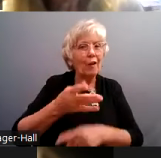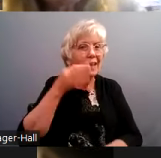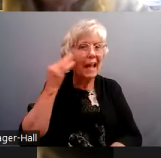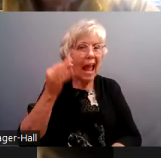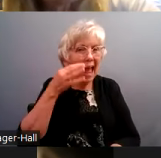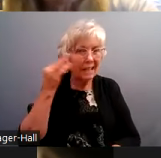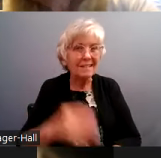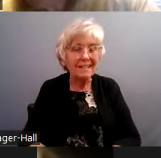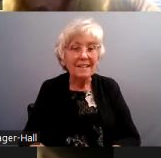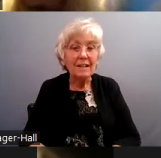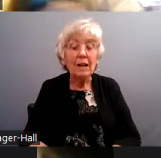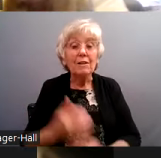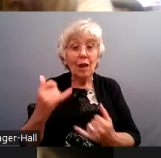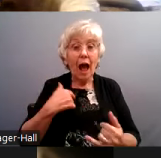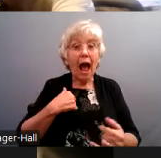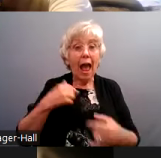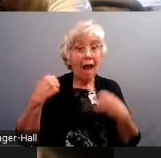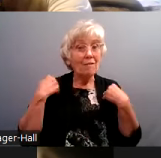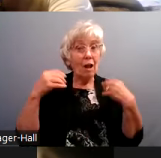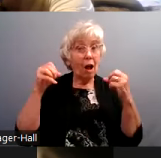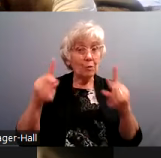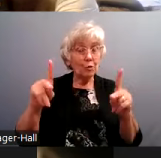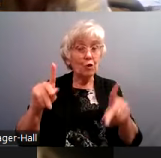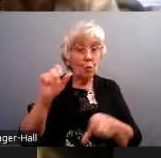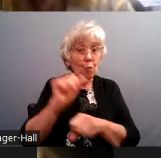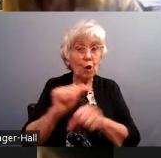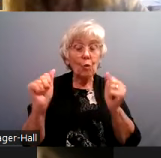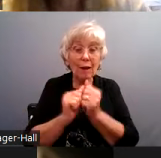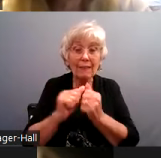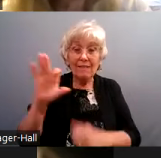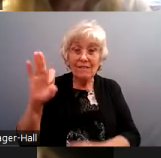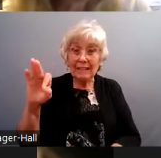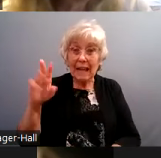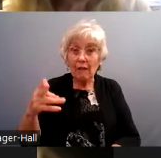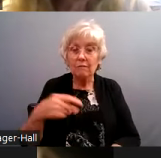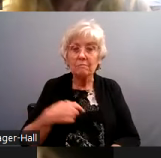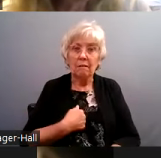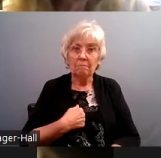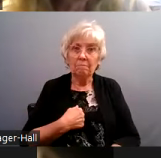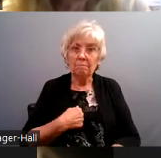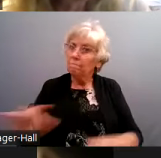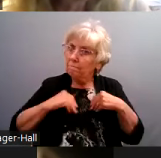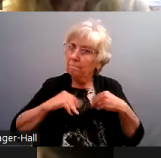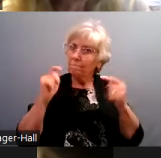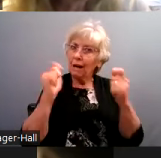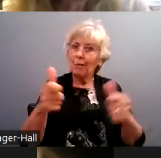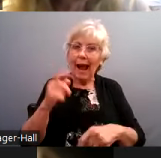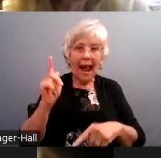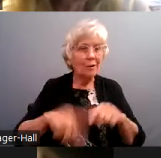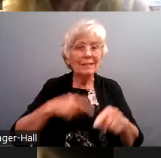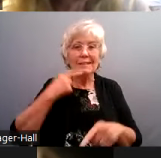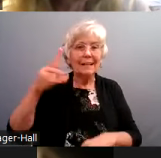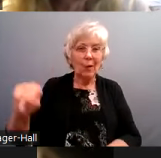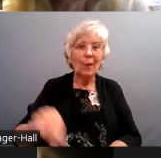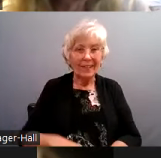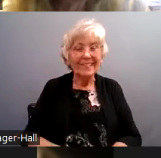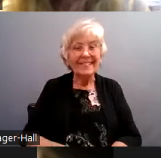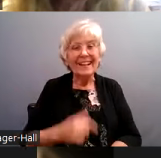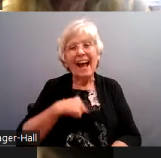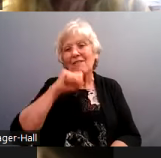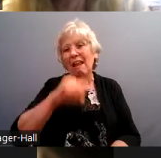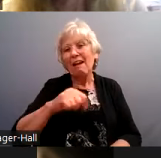opportunity came up to work with FieldHaven, I couldn't pass it up. And I've loved every minute of it so far. And